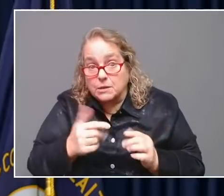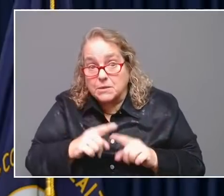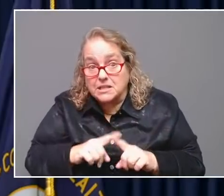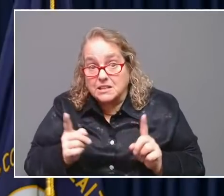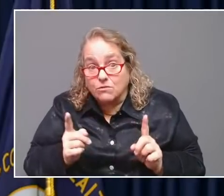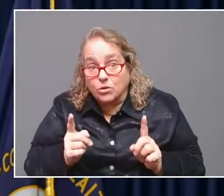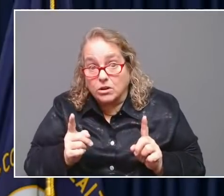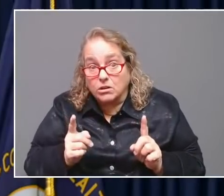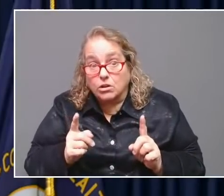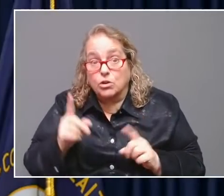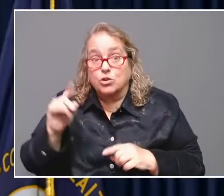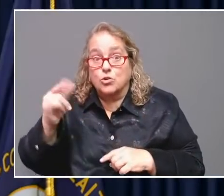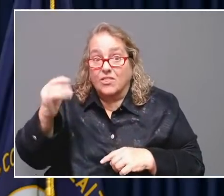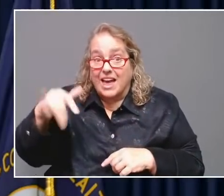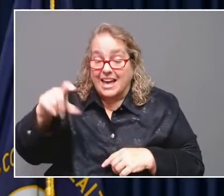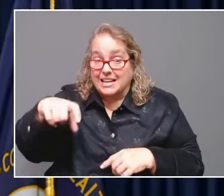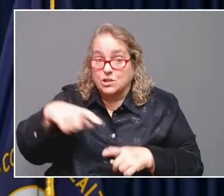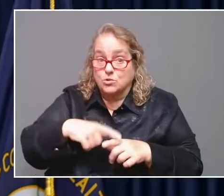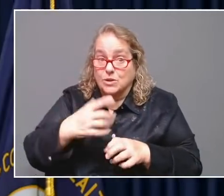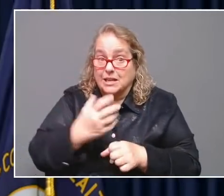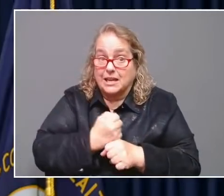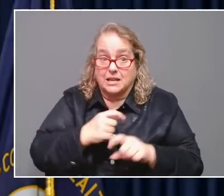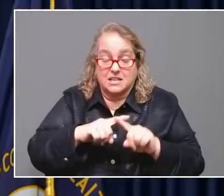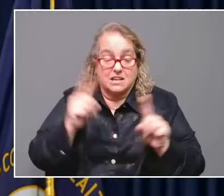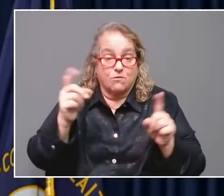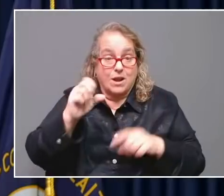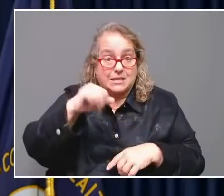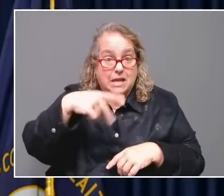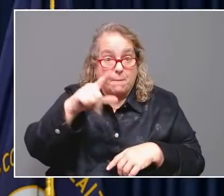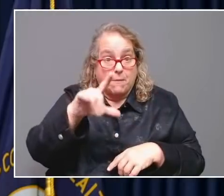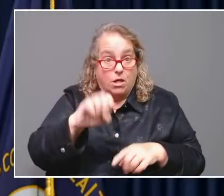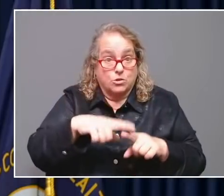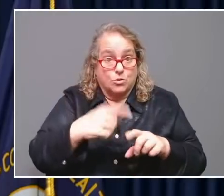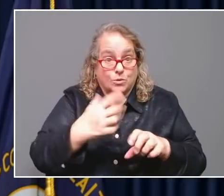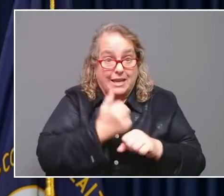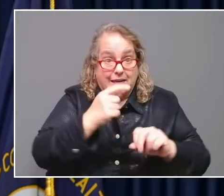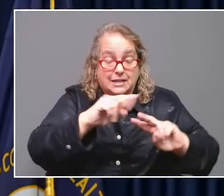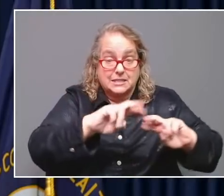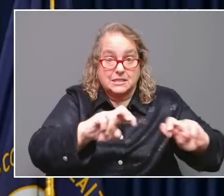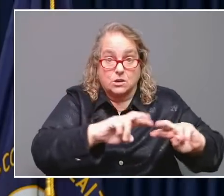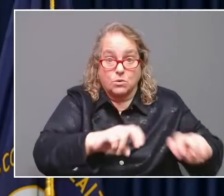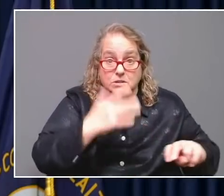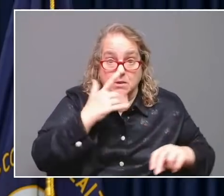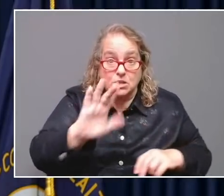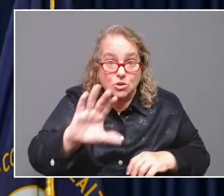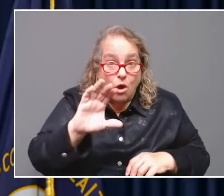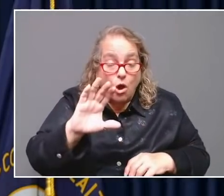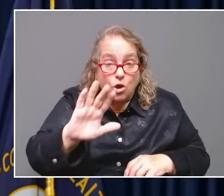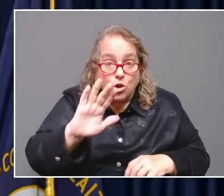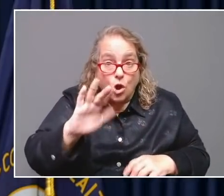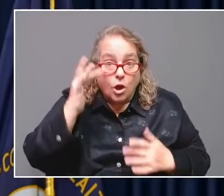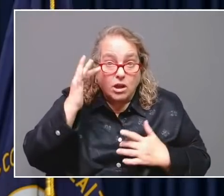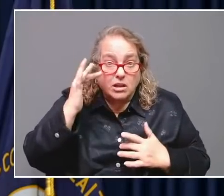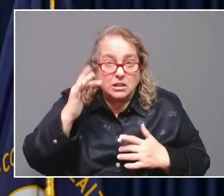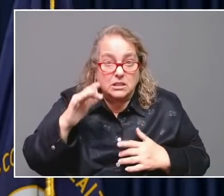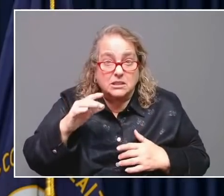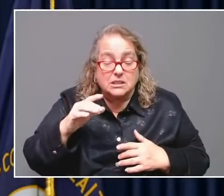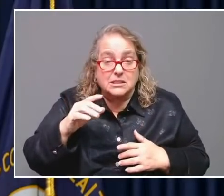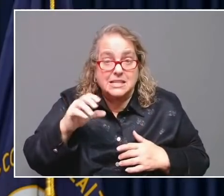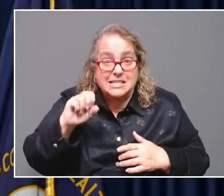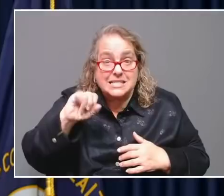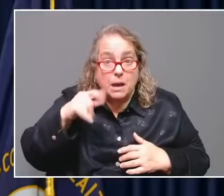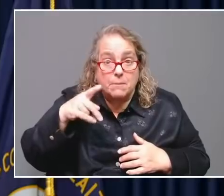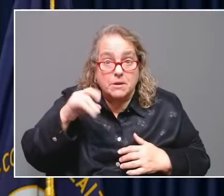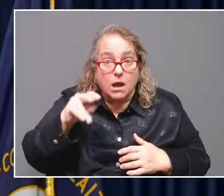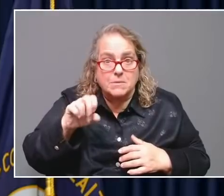direct sample to get it sequenced. It may be that you're vaccinated and you're boosted, and it's 2 weeks after